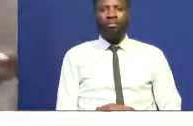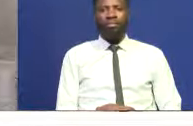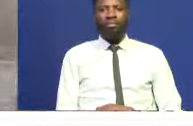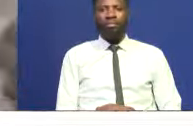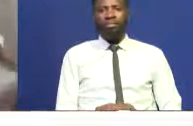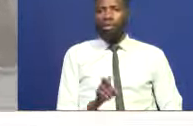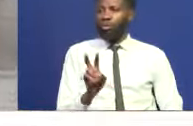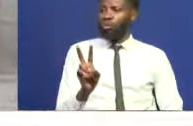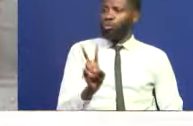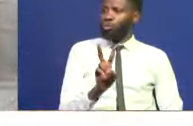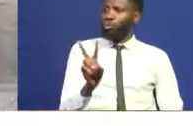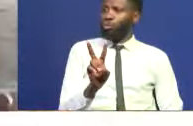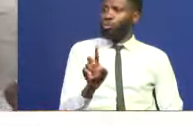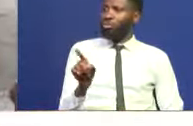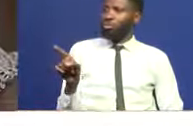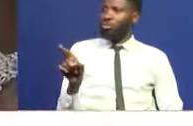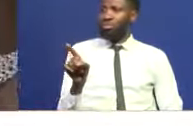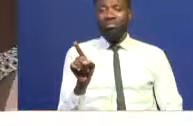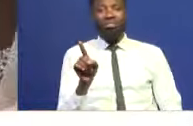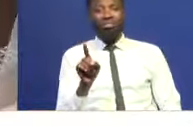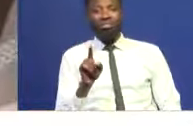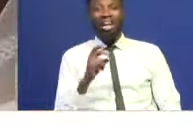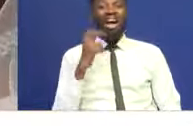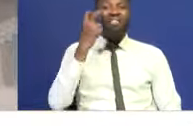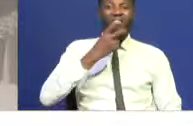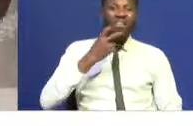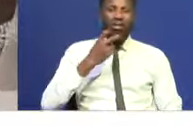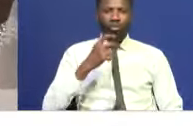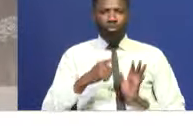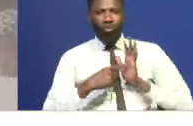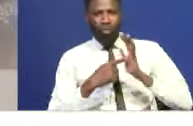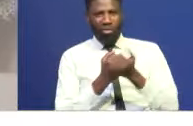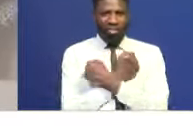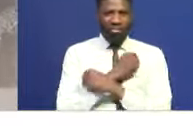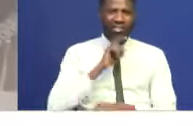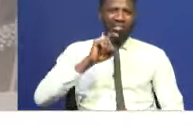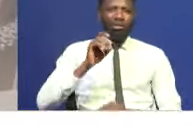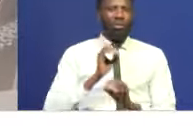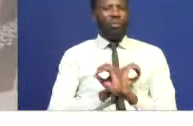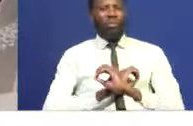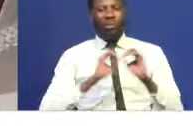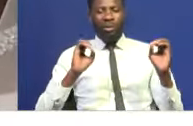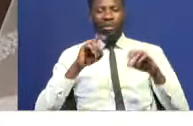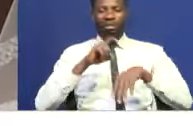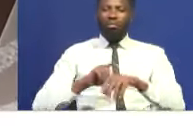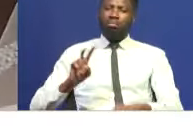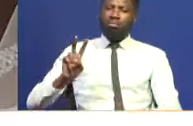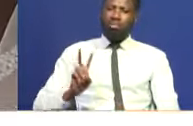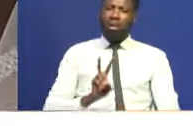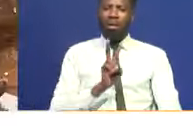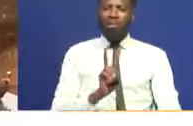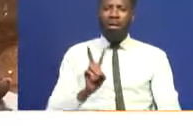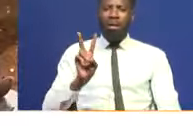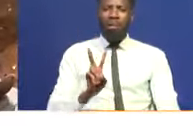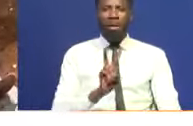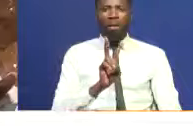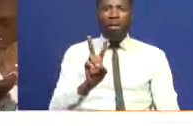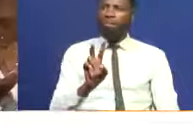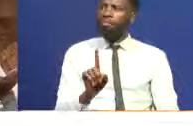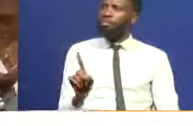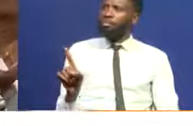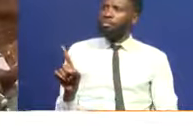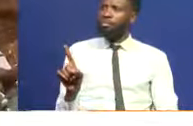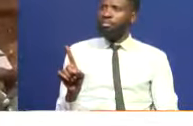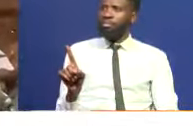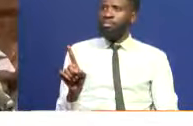The 2 lovebirds did not need to say a word to express their love, but with every step to the altar and every gentle touch,